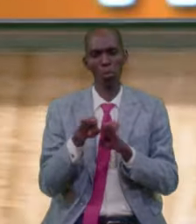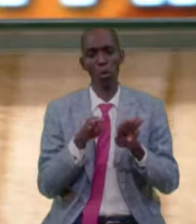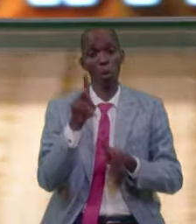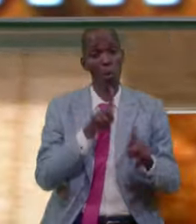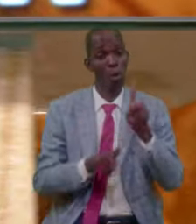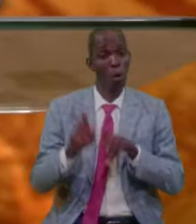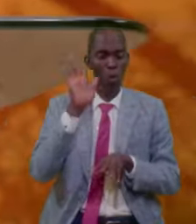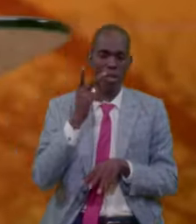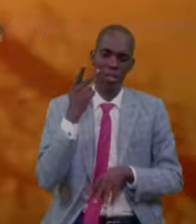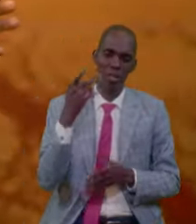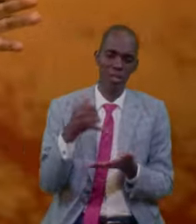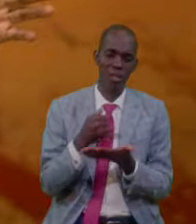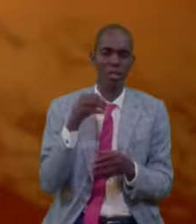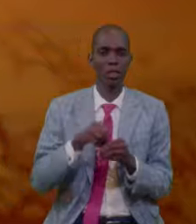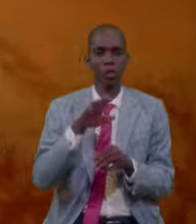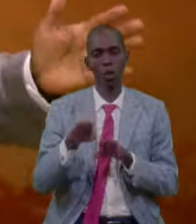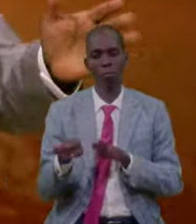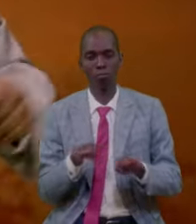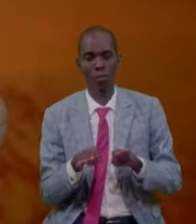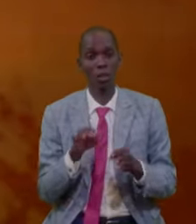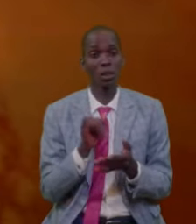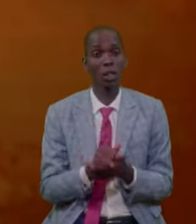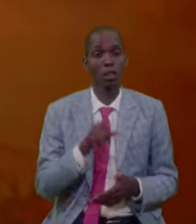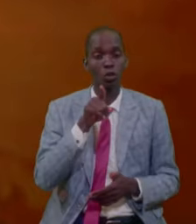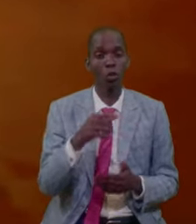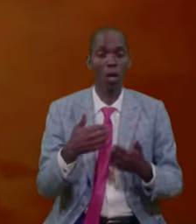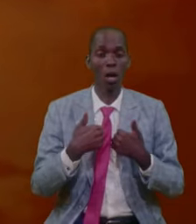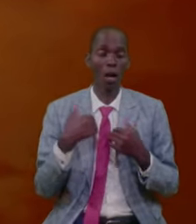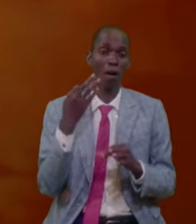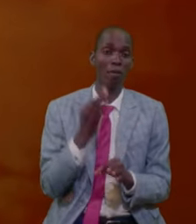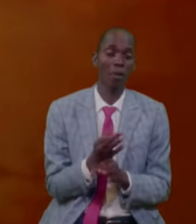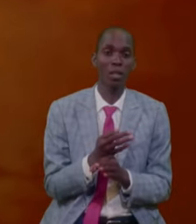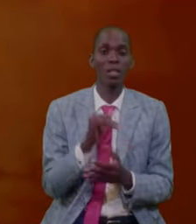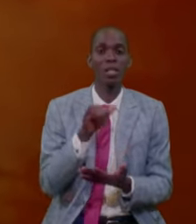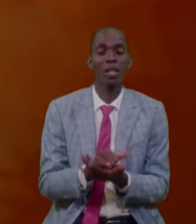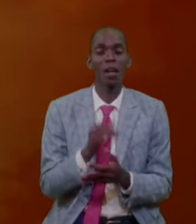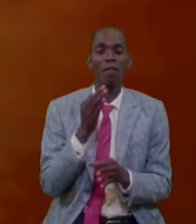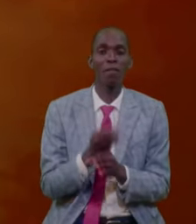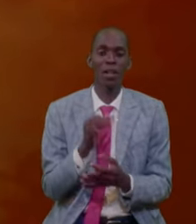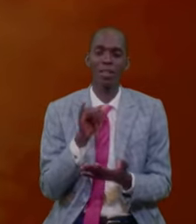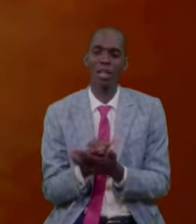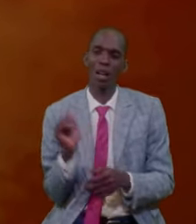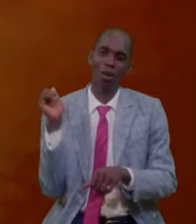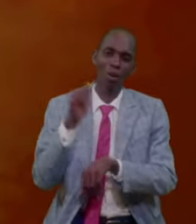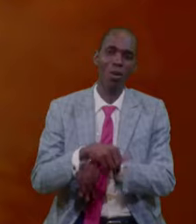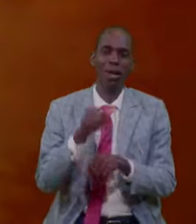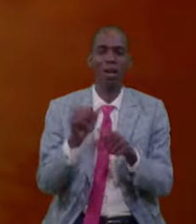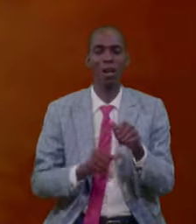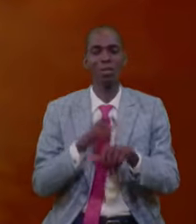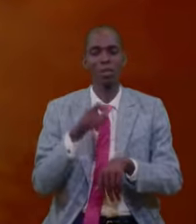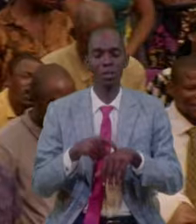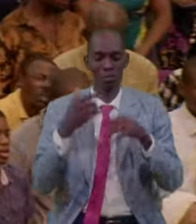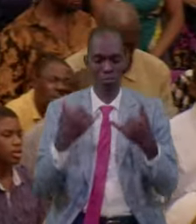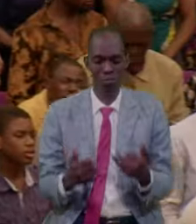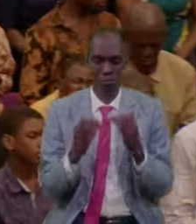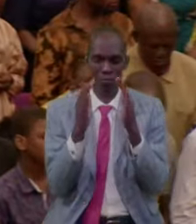your action that you have faith. The faith that conquers every time. Open your mouth